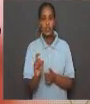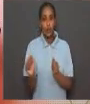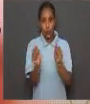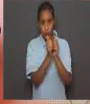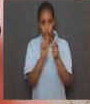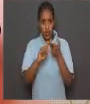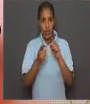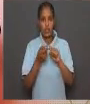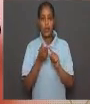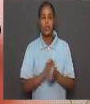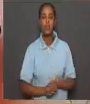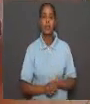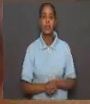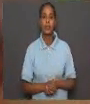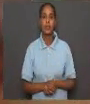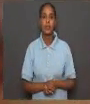with your classmates.